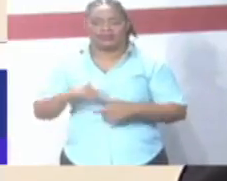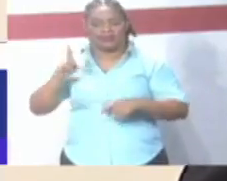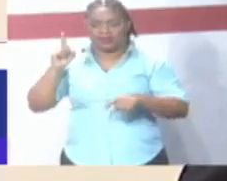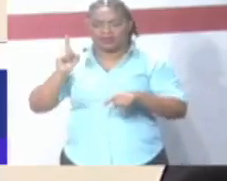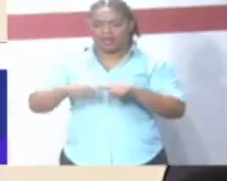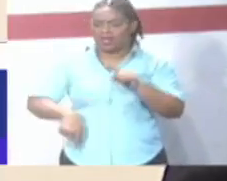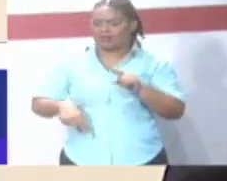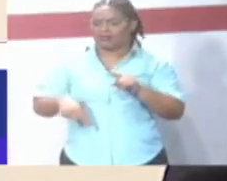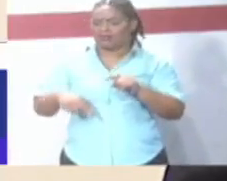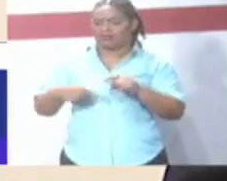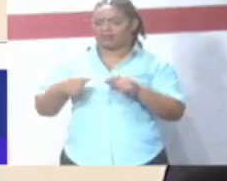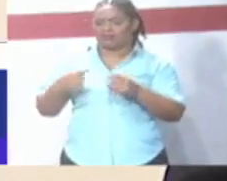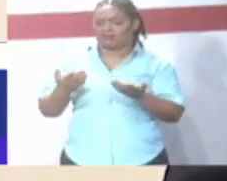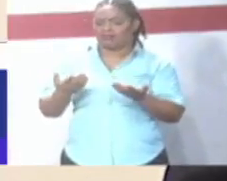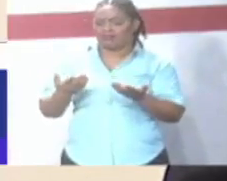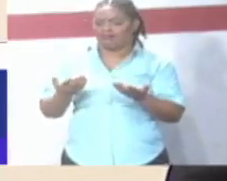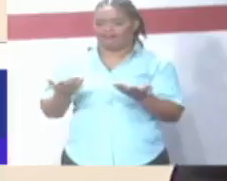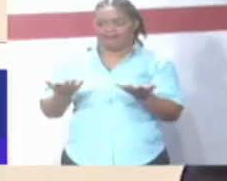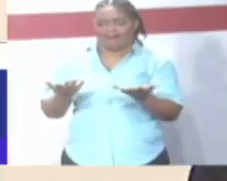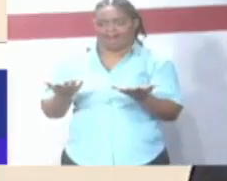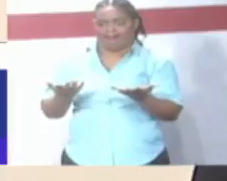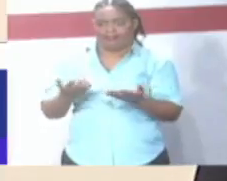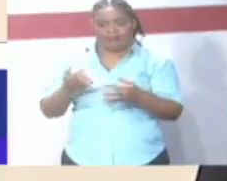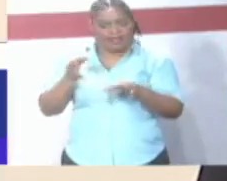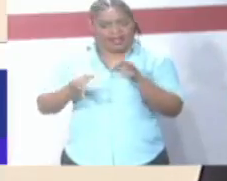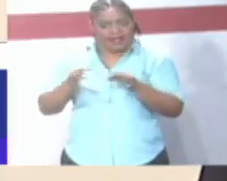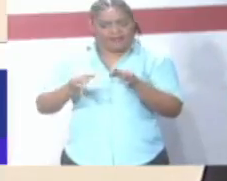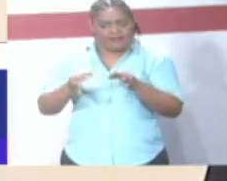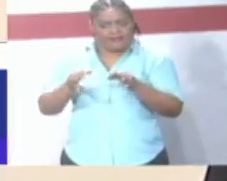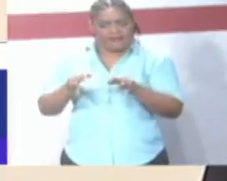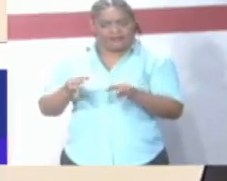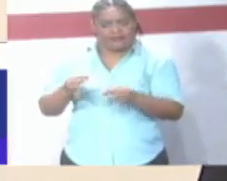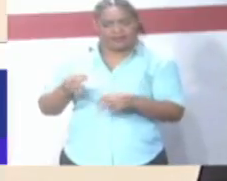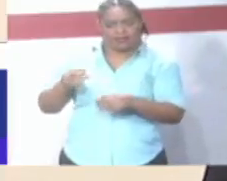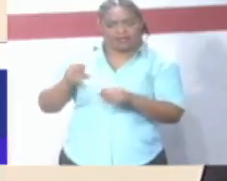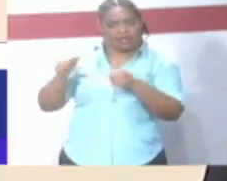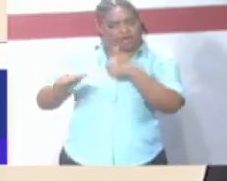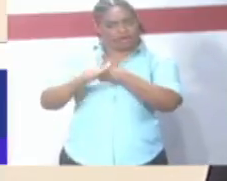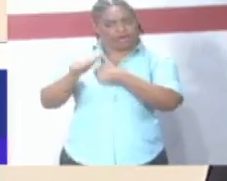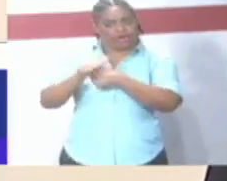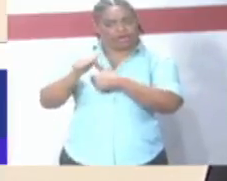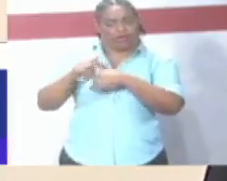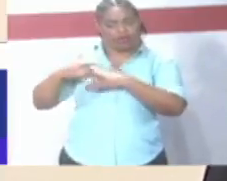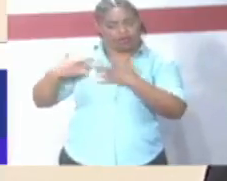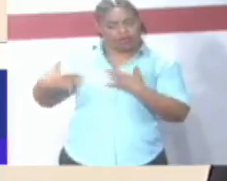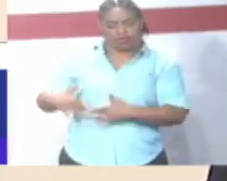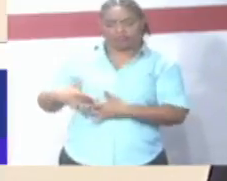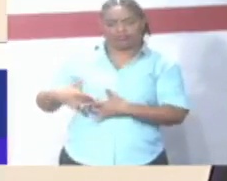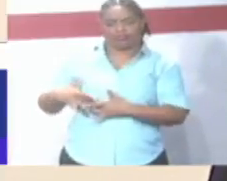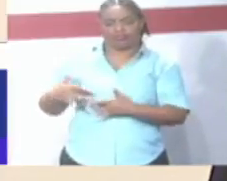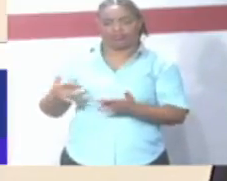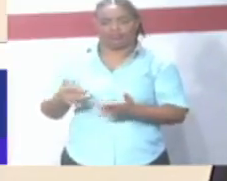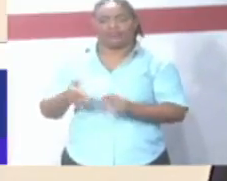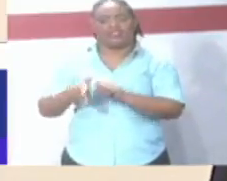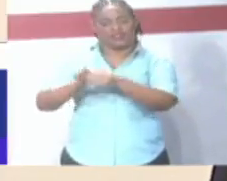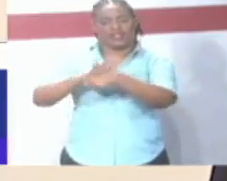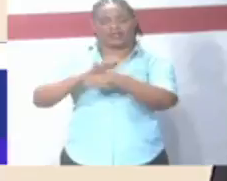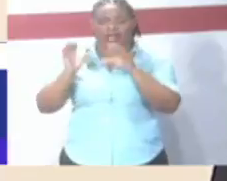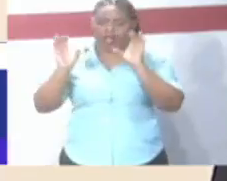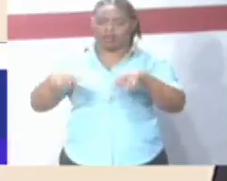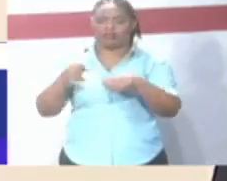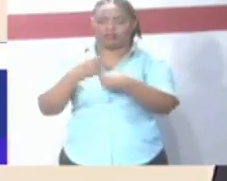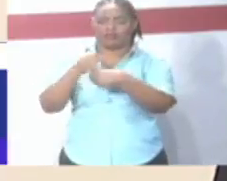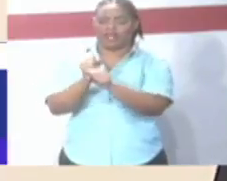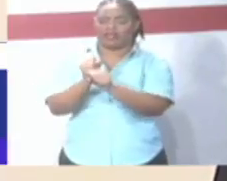right now because you have a damaged heart. The vaccine is going to help it from getting worse, prevent you from allowing